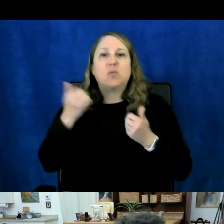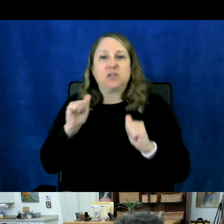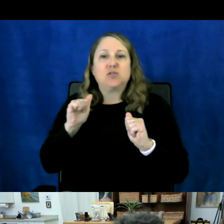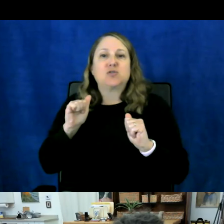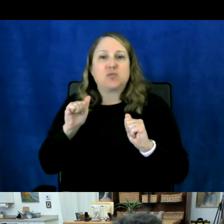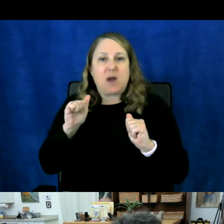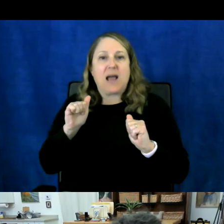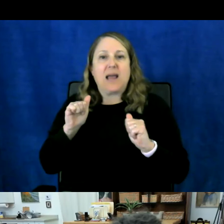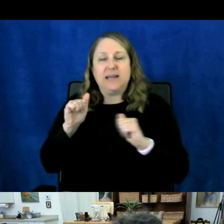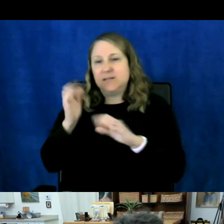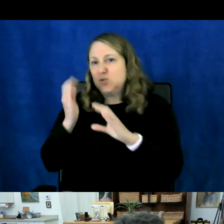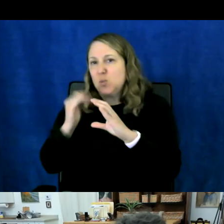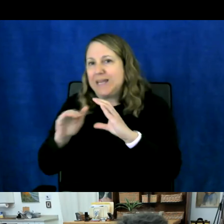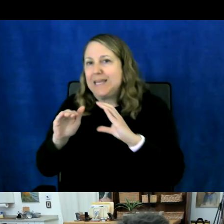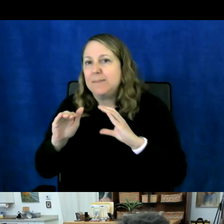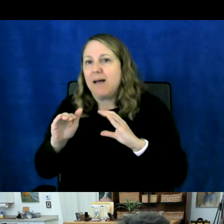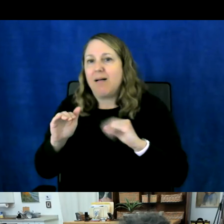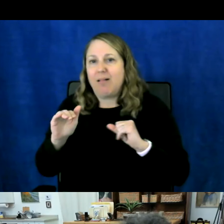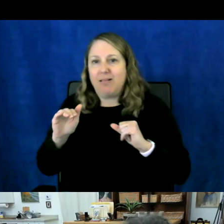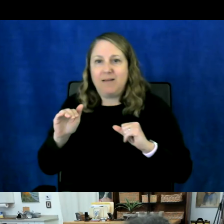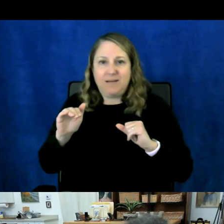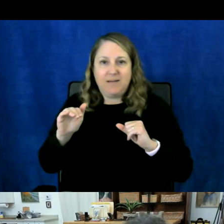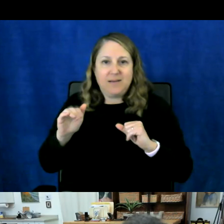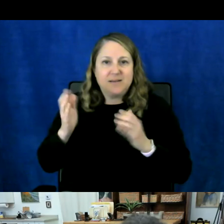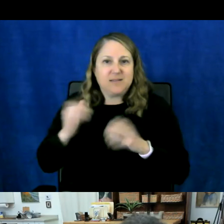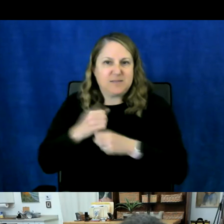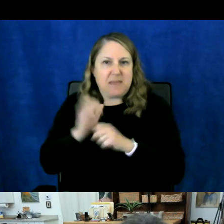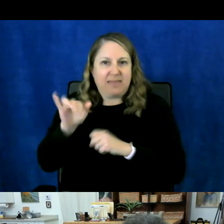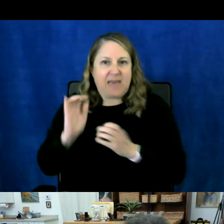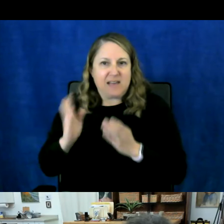an email out for that suggestion.